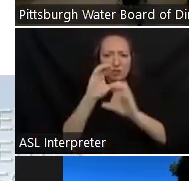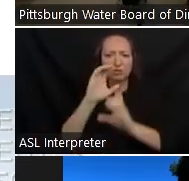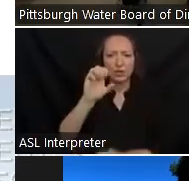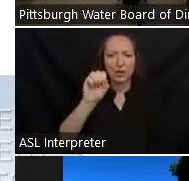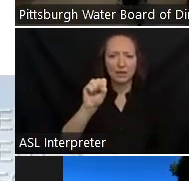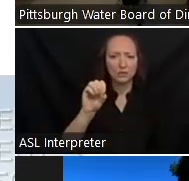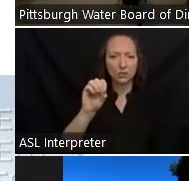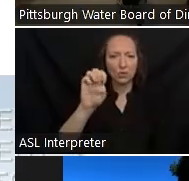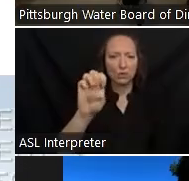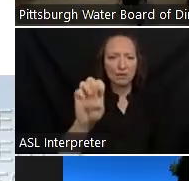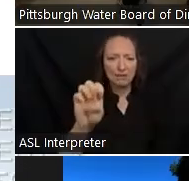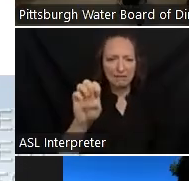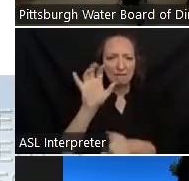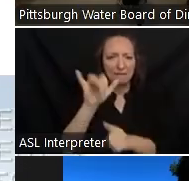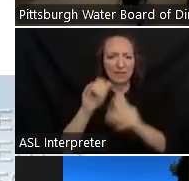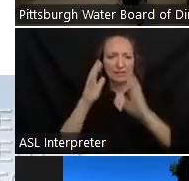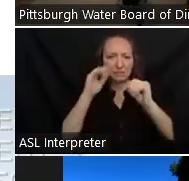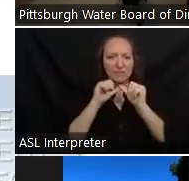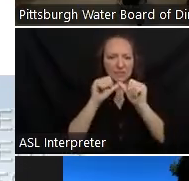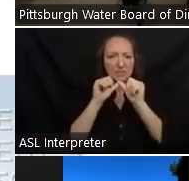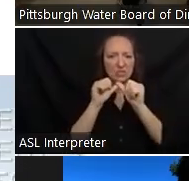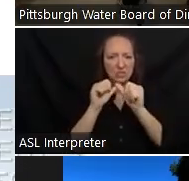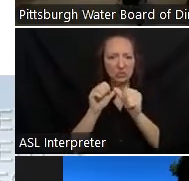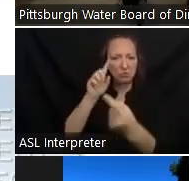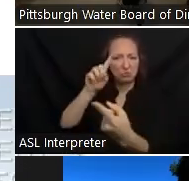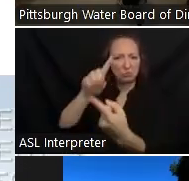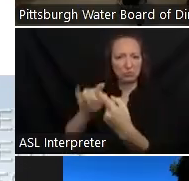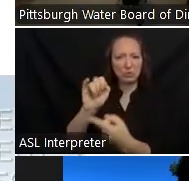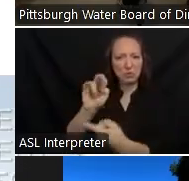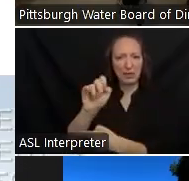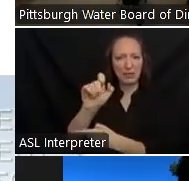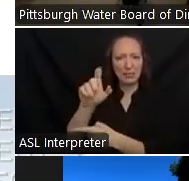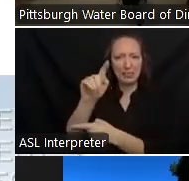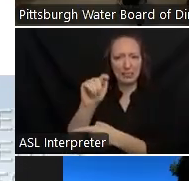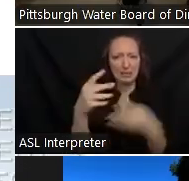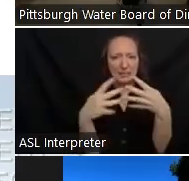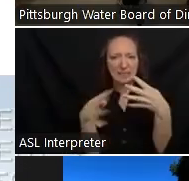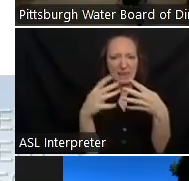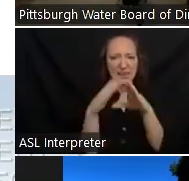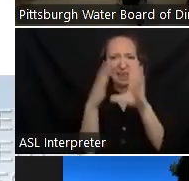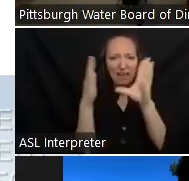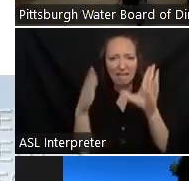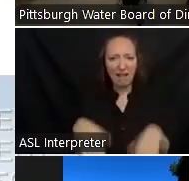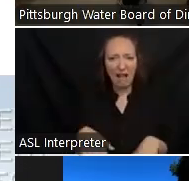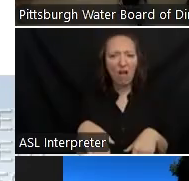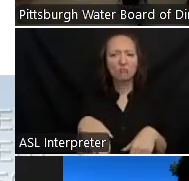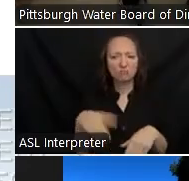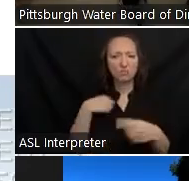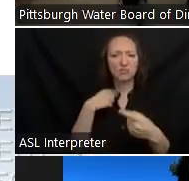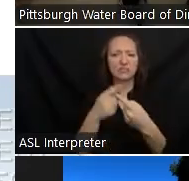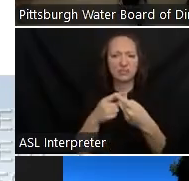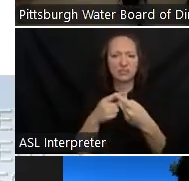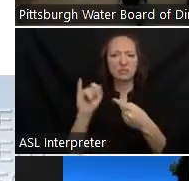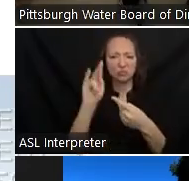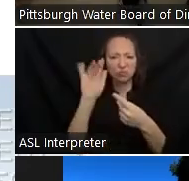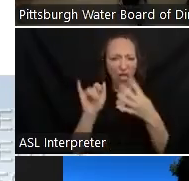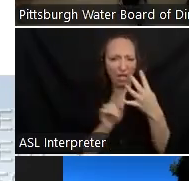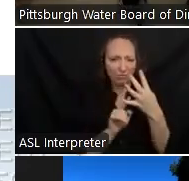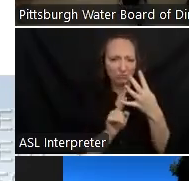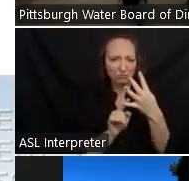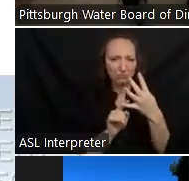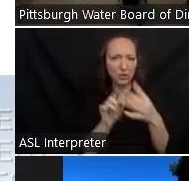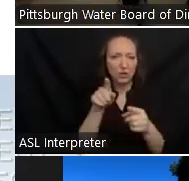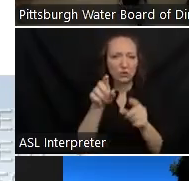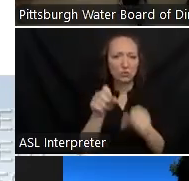end of the Clearwell, where the base slab, consisting of more than 120 cubic yards of concrete, was successfully placed and remains under